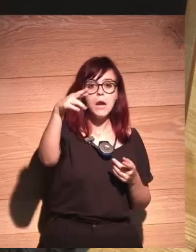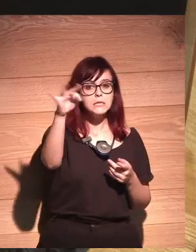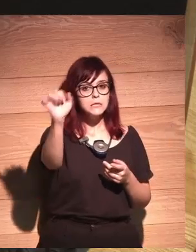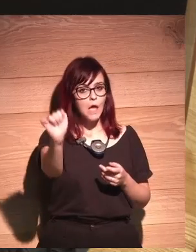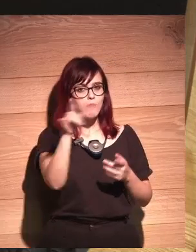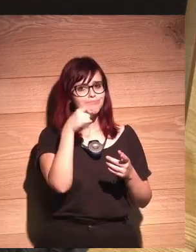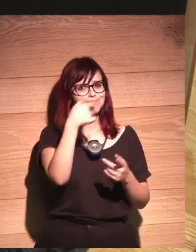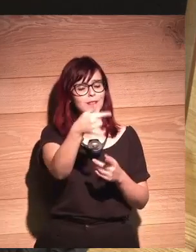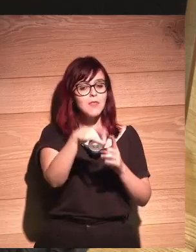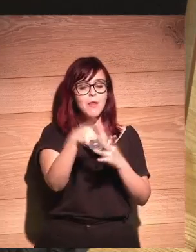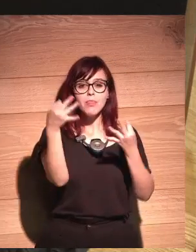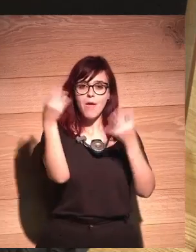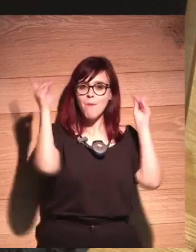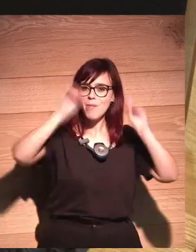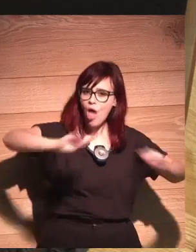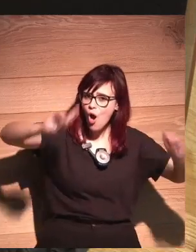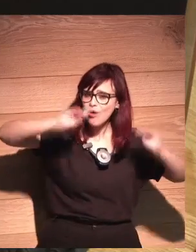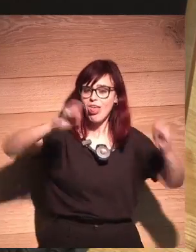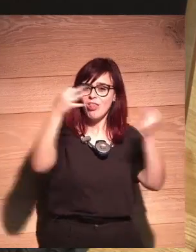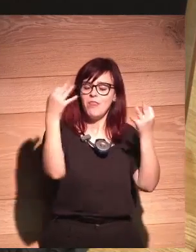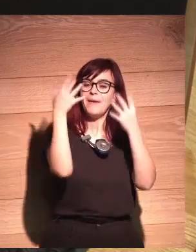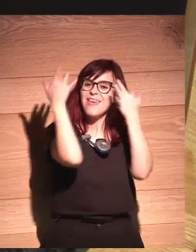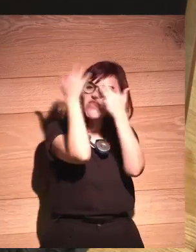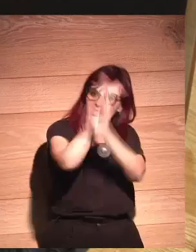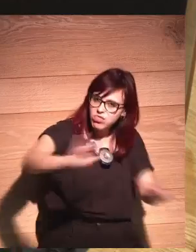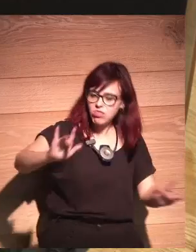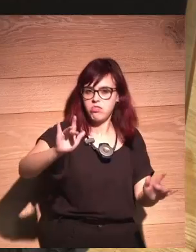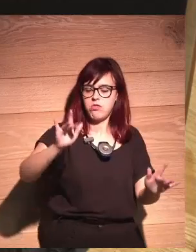what Marta was saying, to educate.